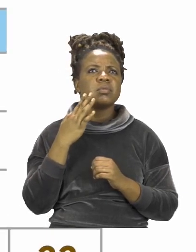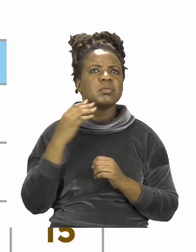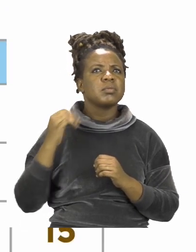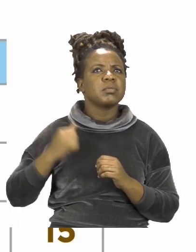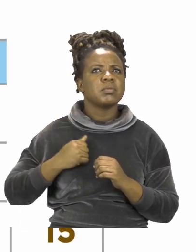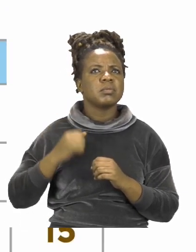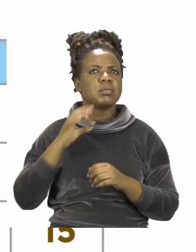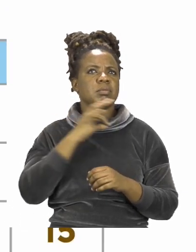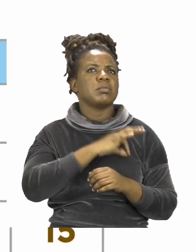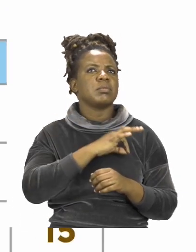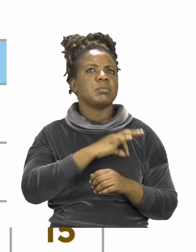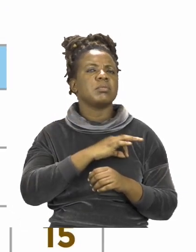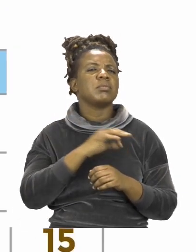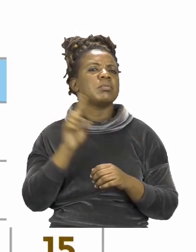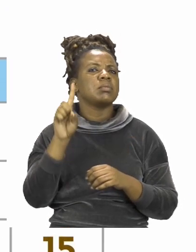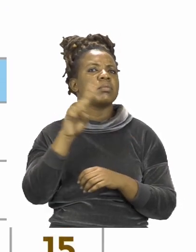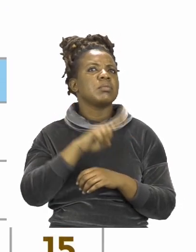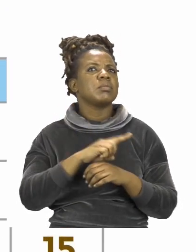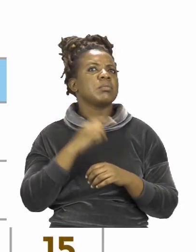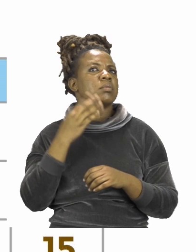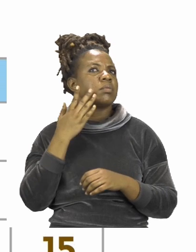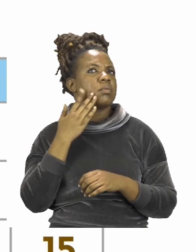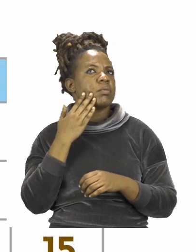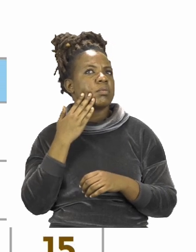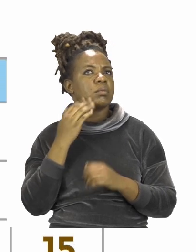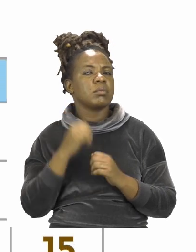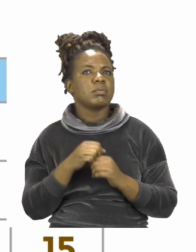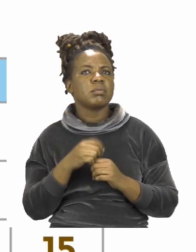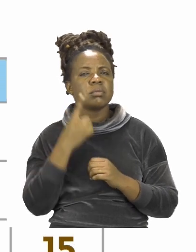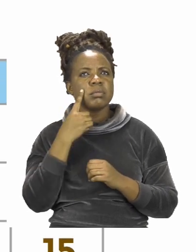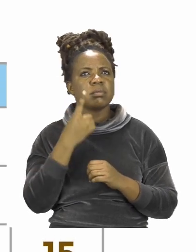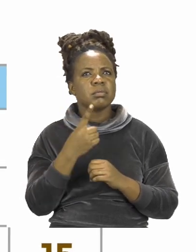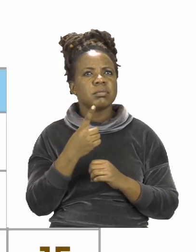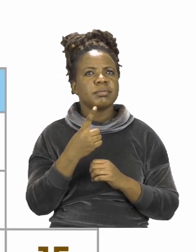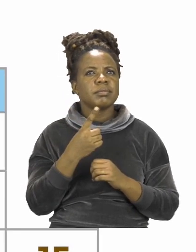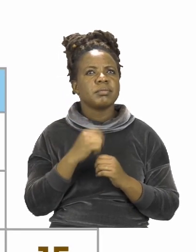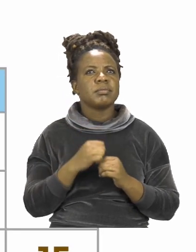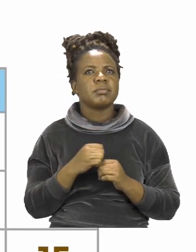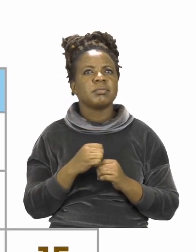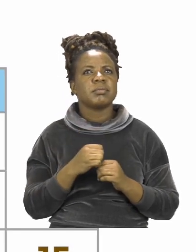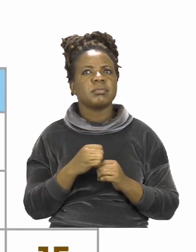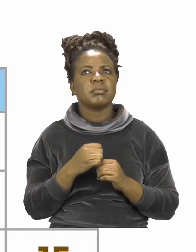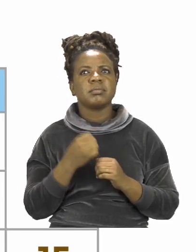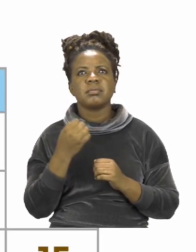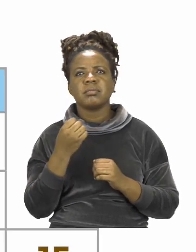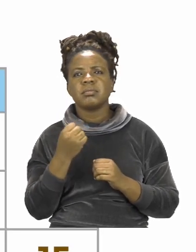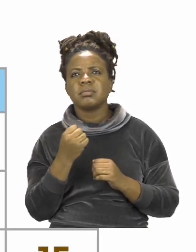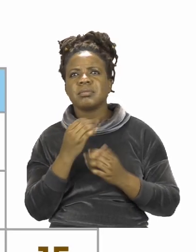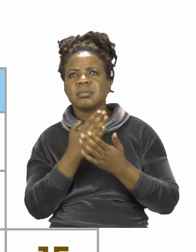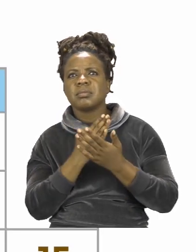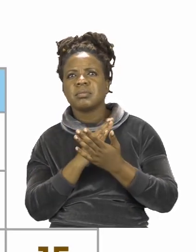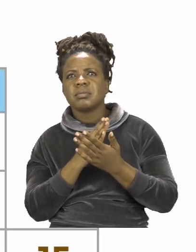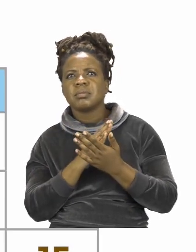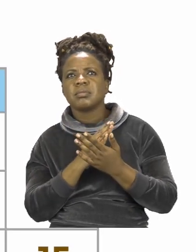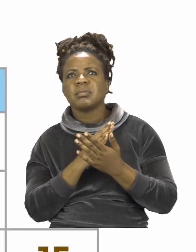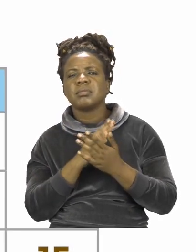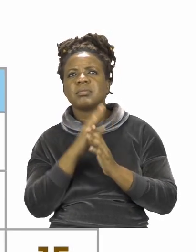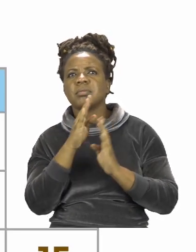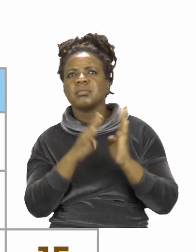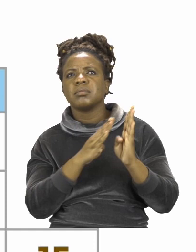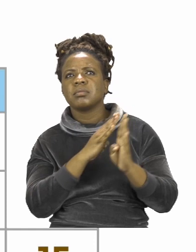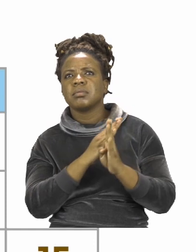salary. If you check clearly, there are some dates that are marked. One of them is